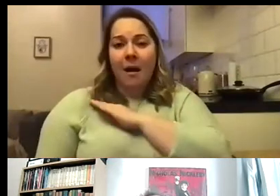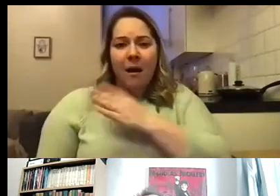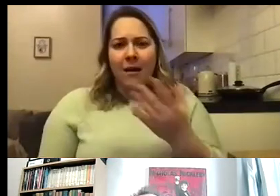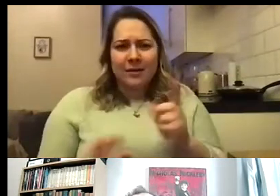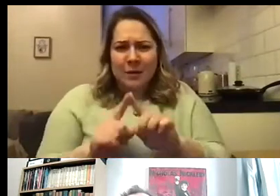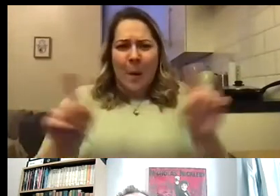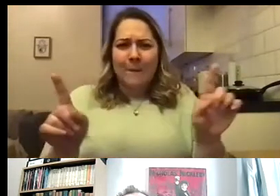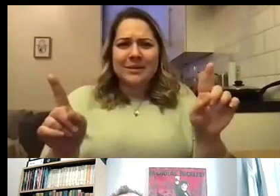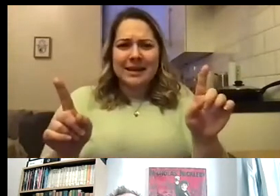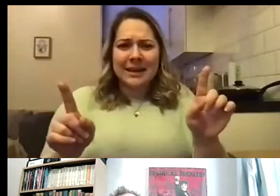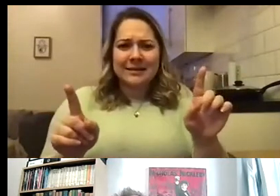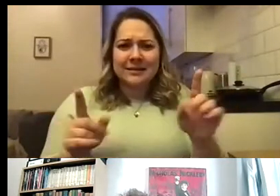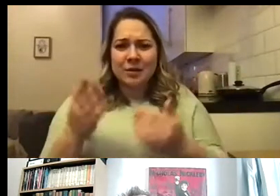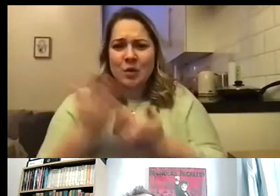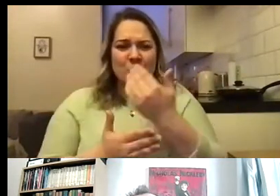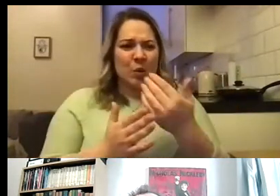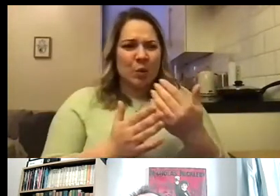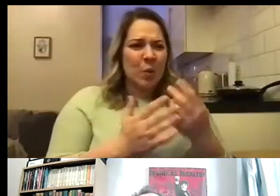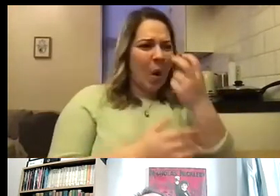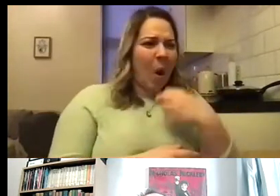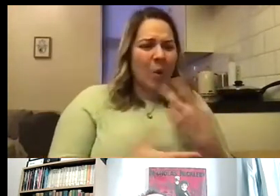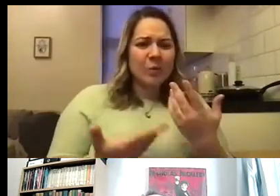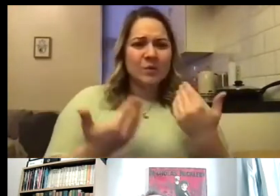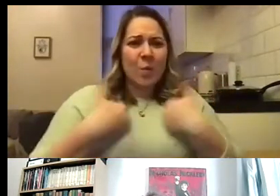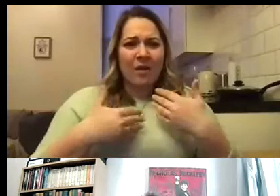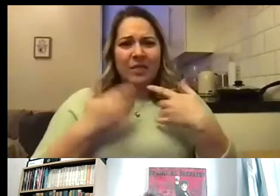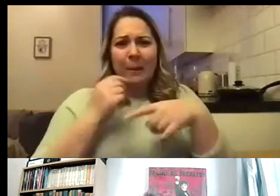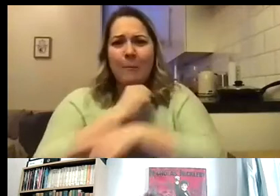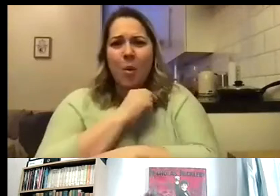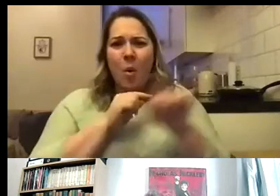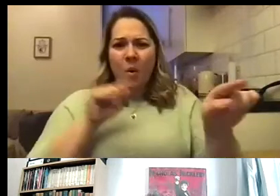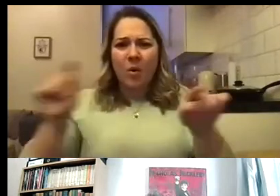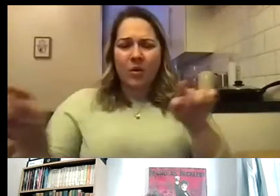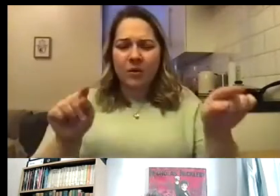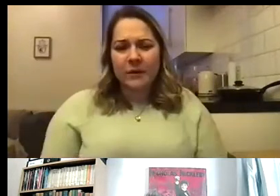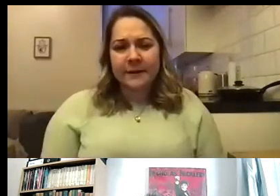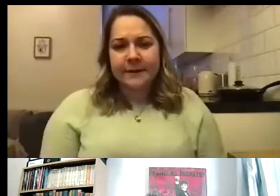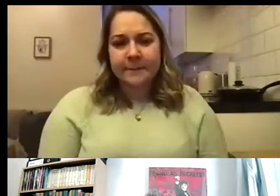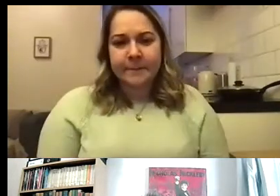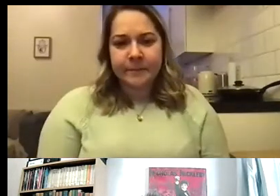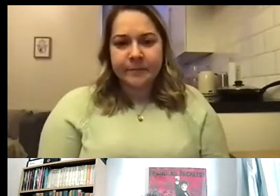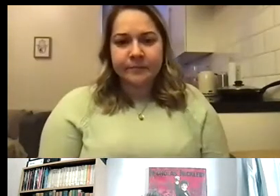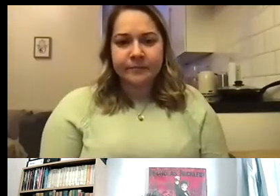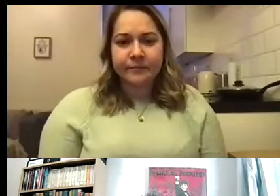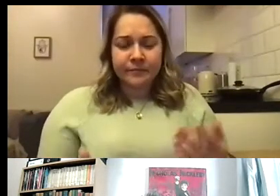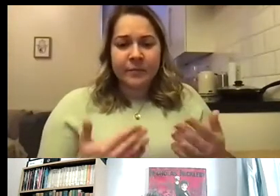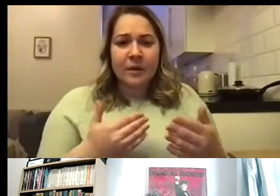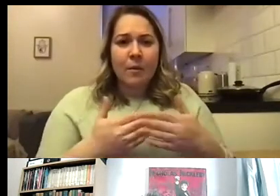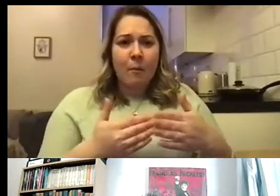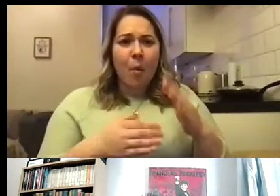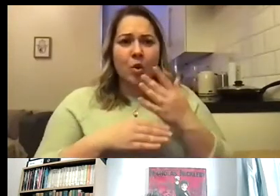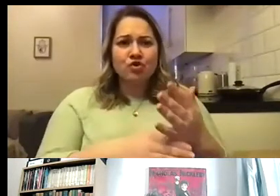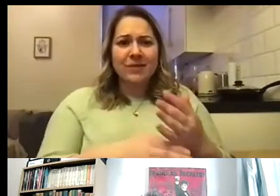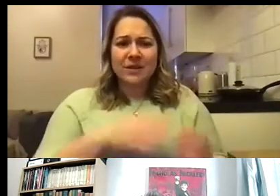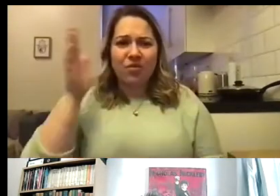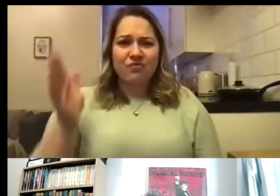complete like kind of juxtaposition between the wealthy and the impoverished communities. And there are lots more trees on the right-hand side than they